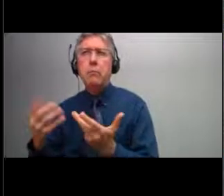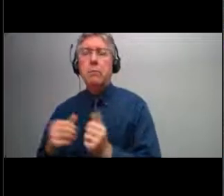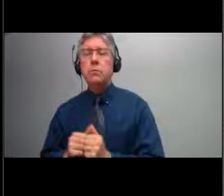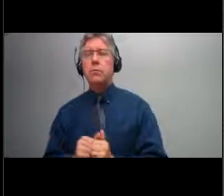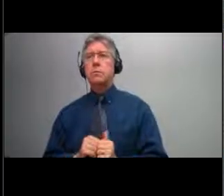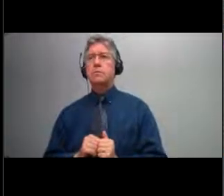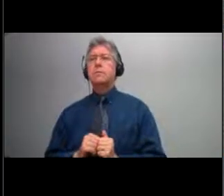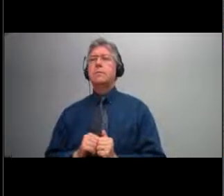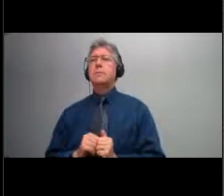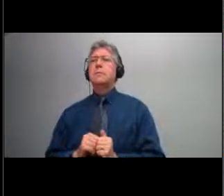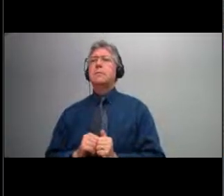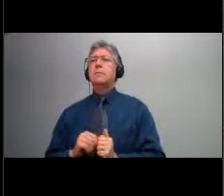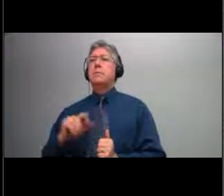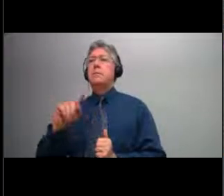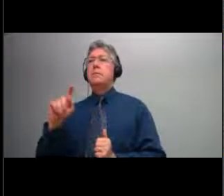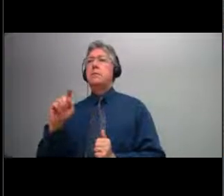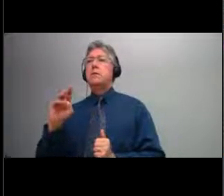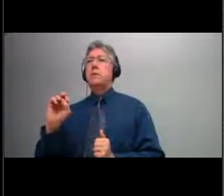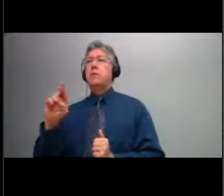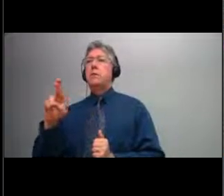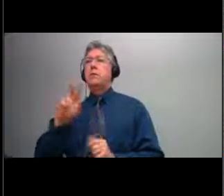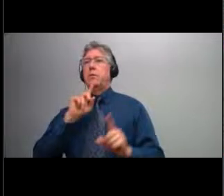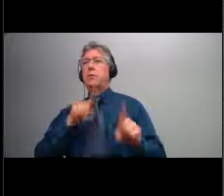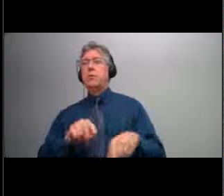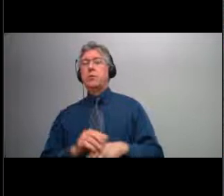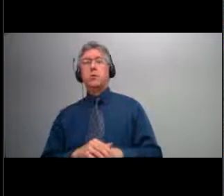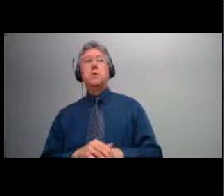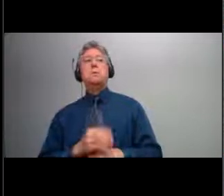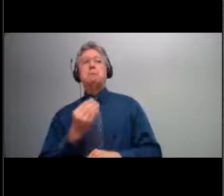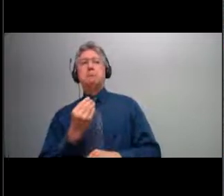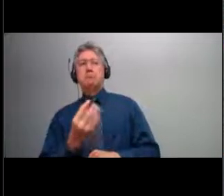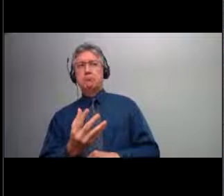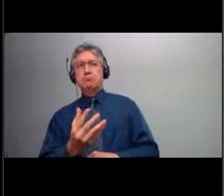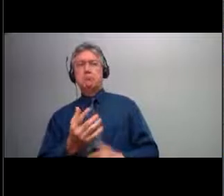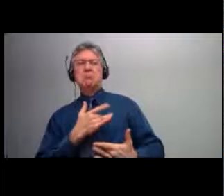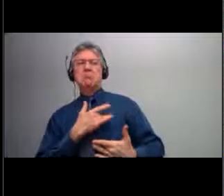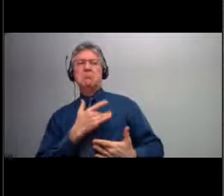So what typically happens is,